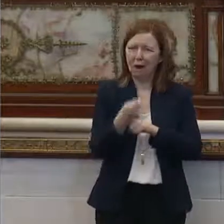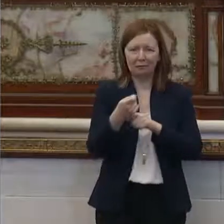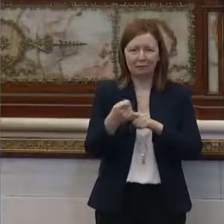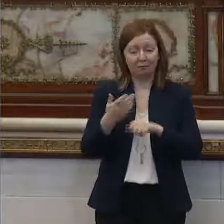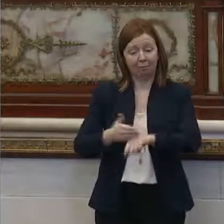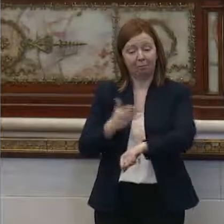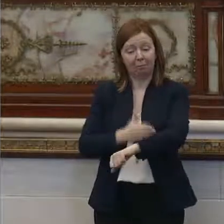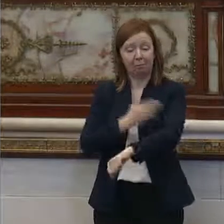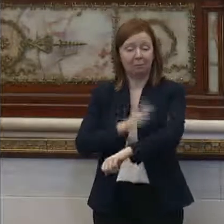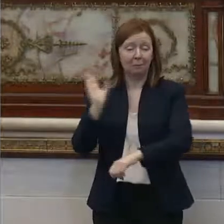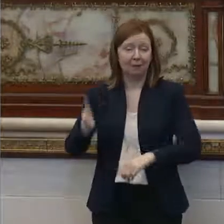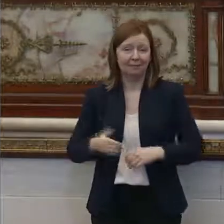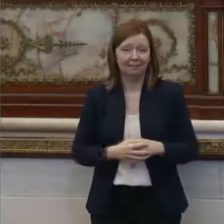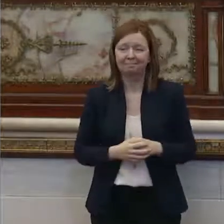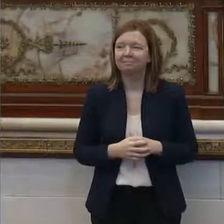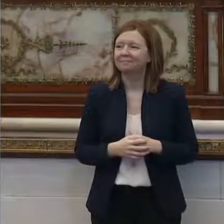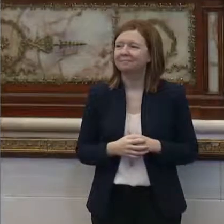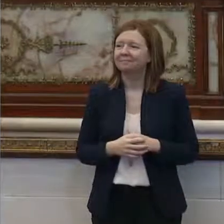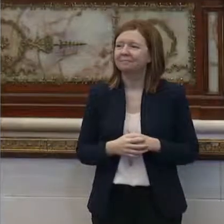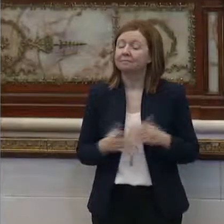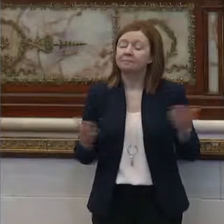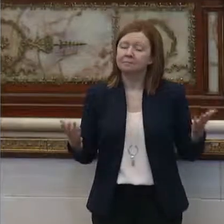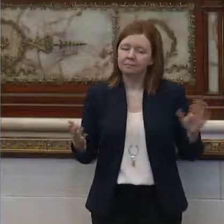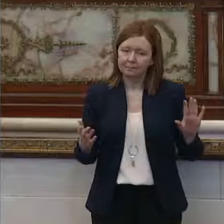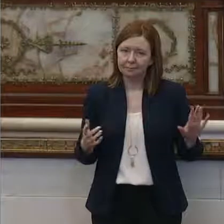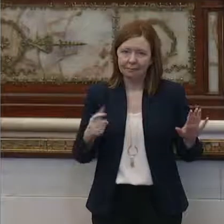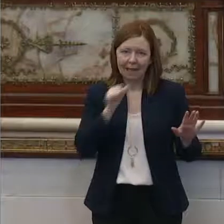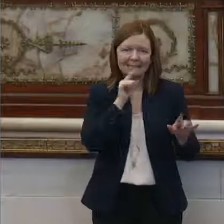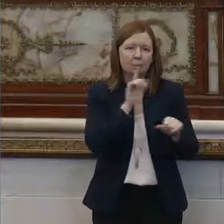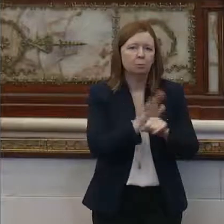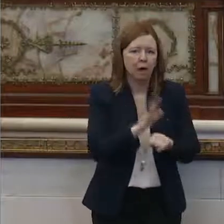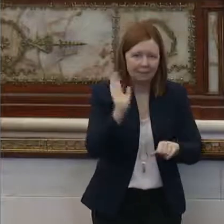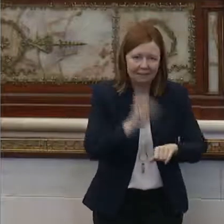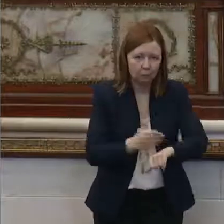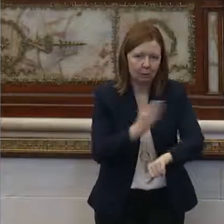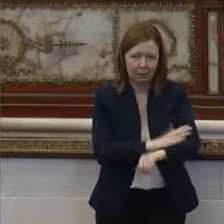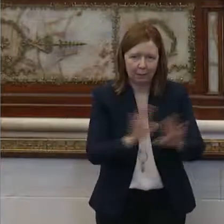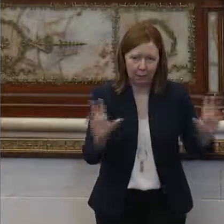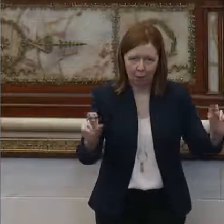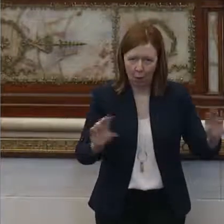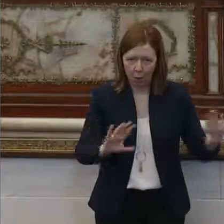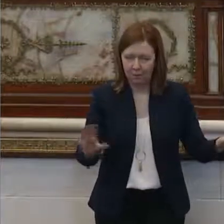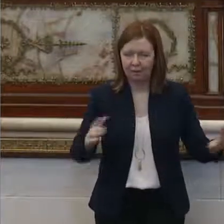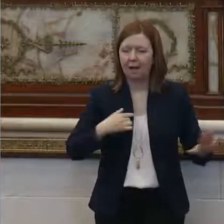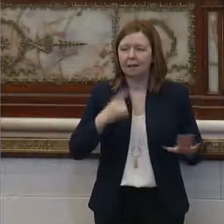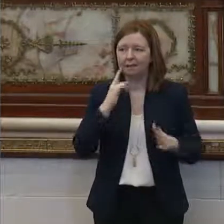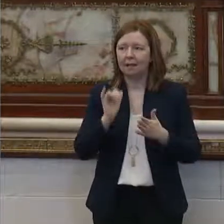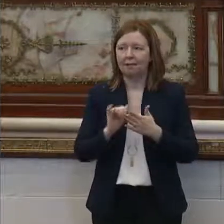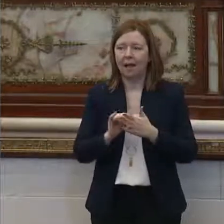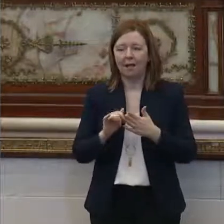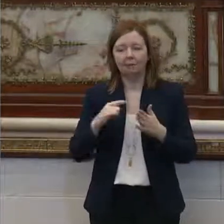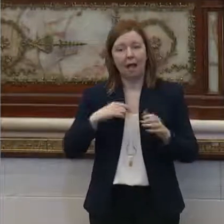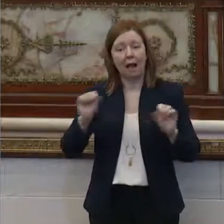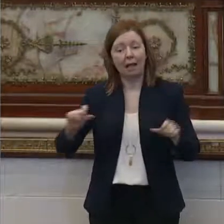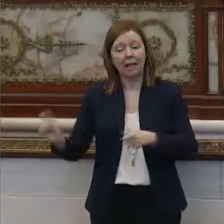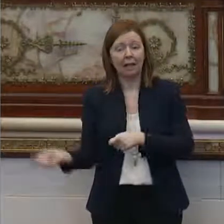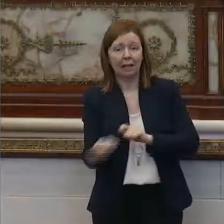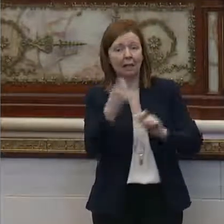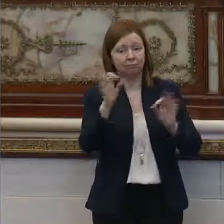to get better. I didn't promise that, Madam Chair. I just said I could hit a ball